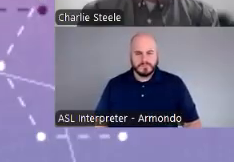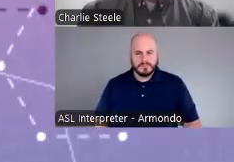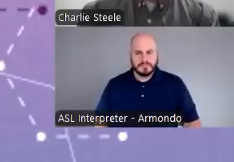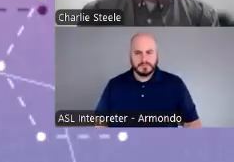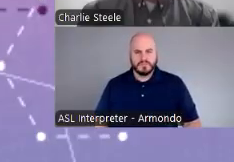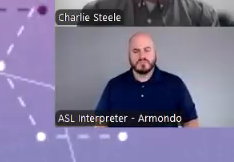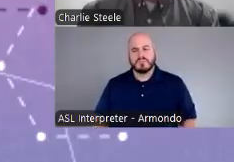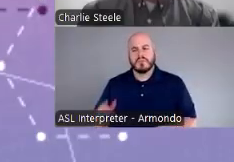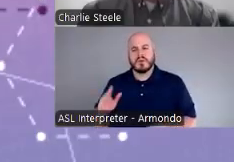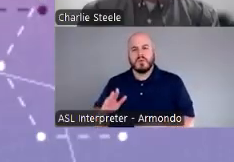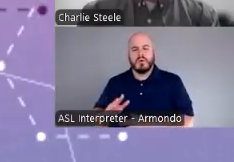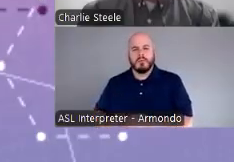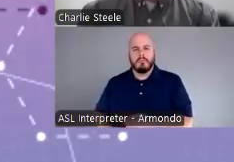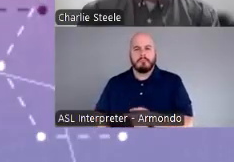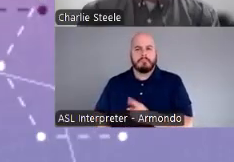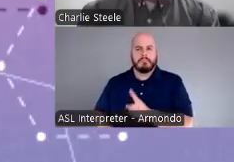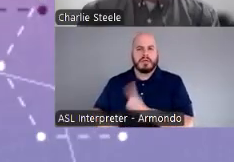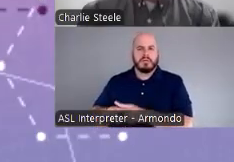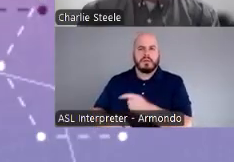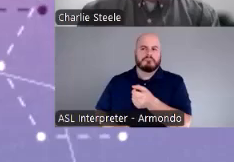model progress.